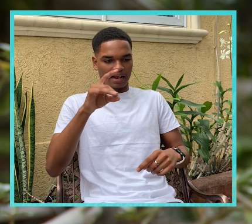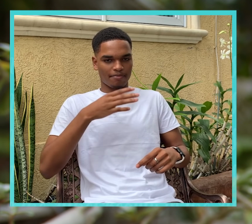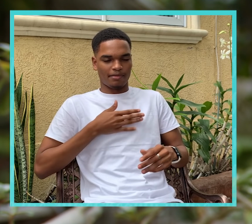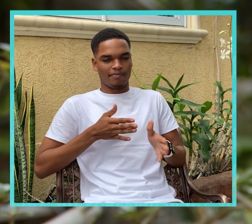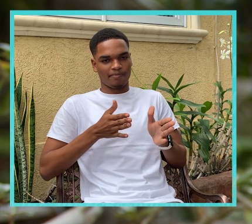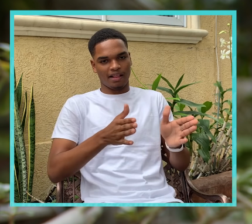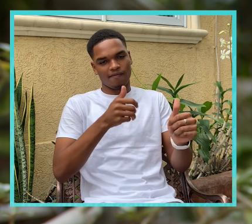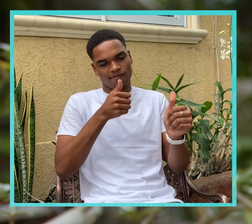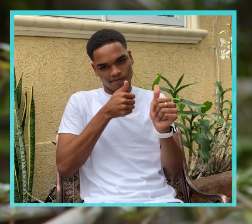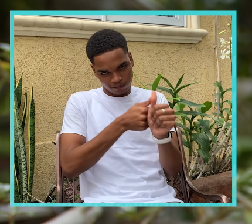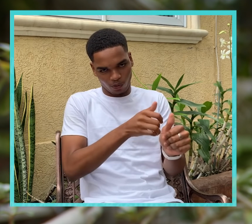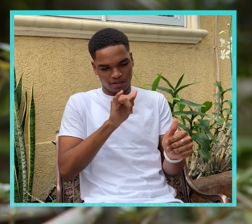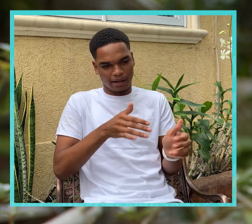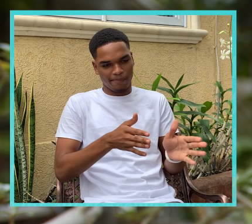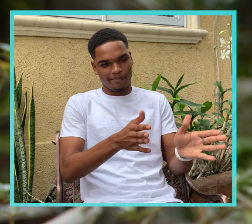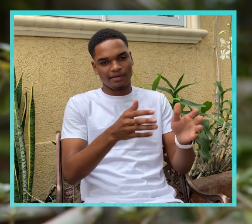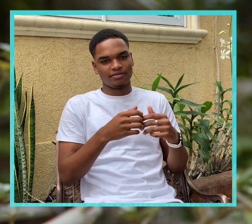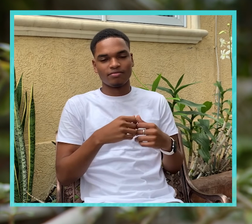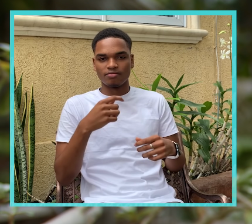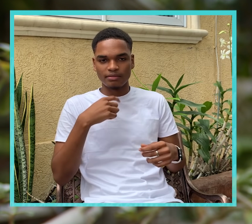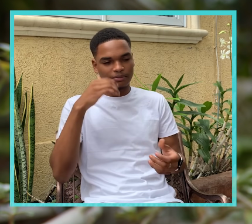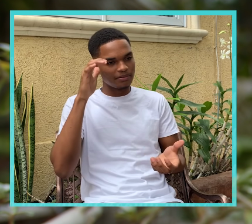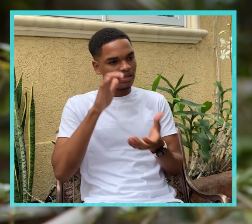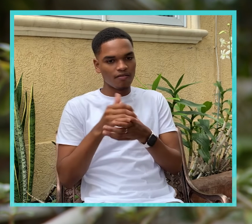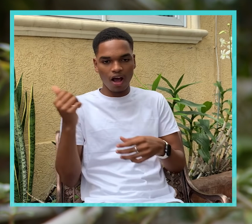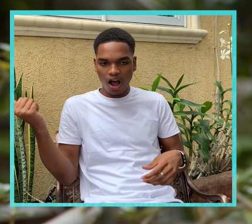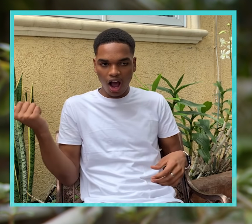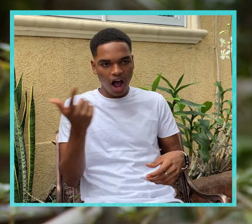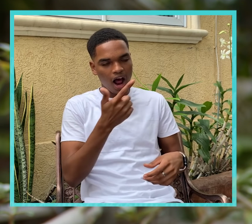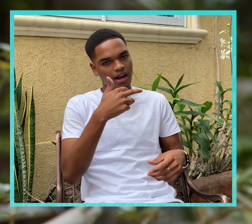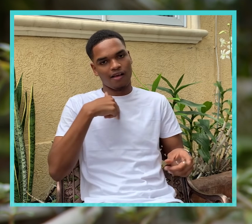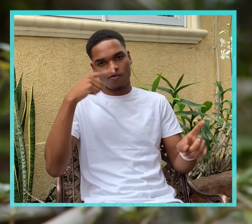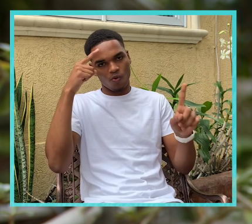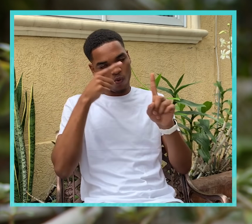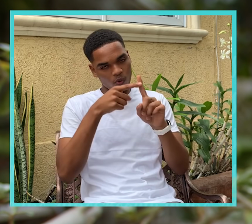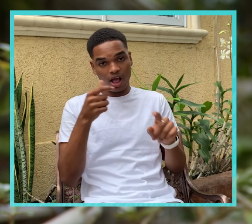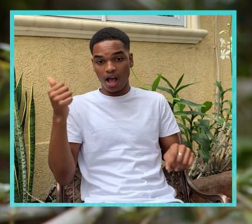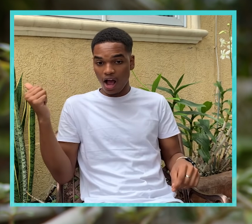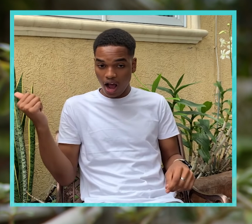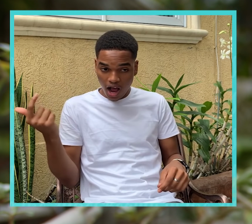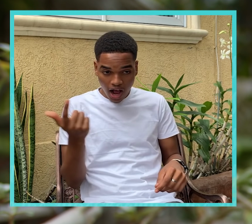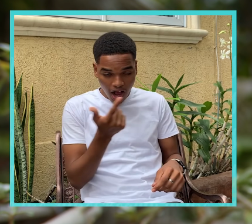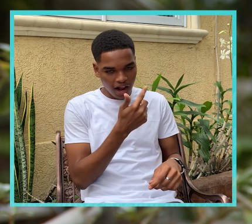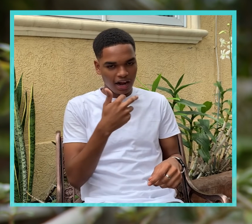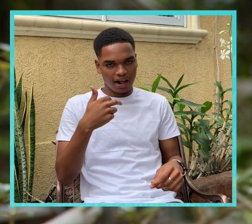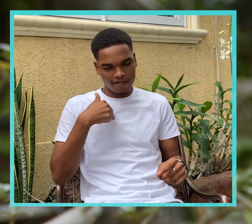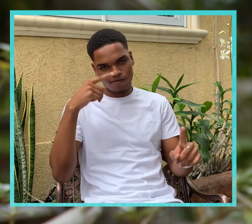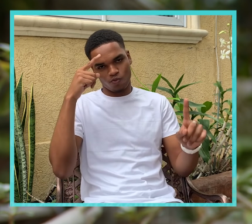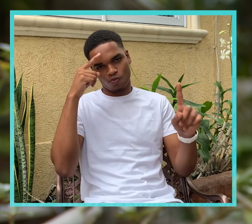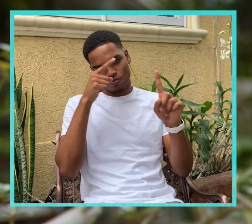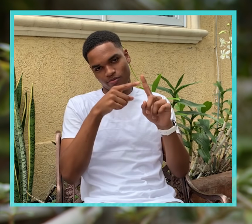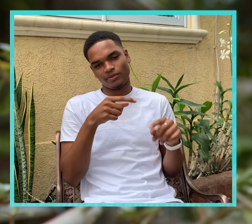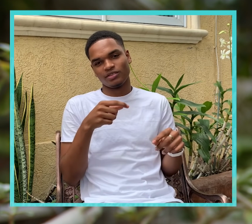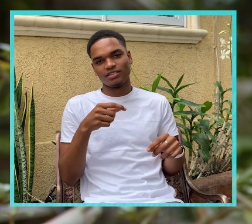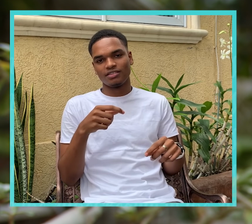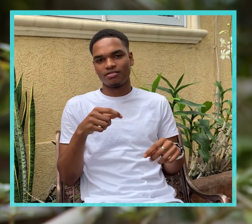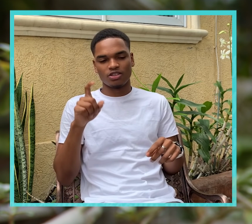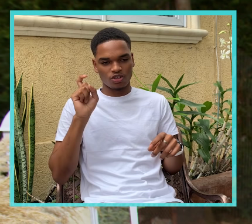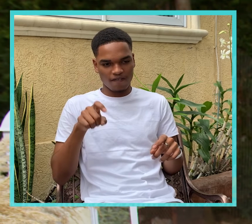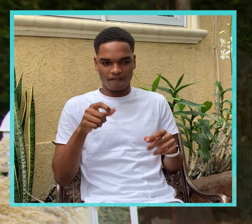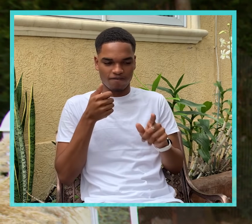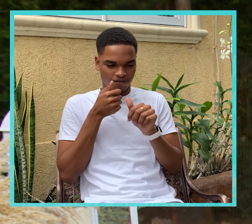everybody has a path. Absolutely. Nobody is here for no reason. Everybody has a reason why they're here. Absolutely. And they just have to find